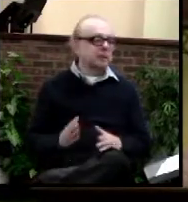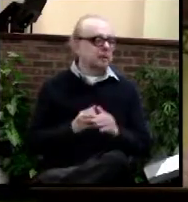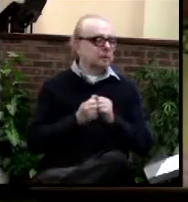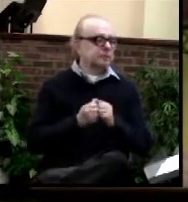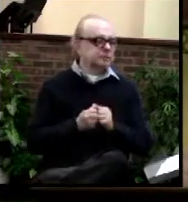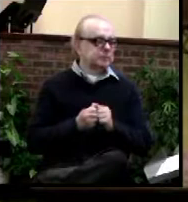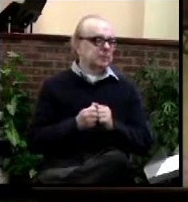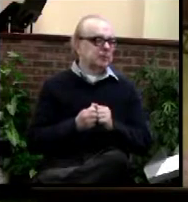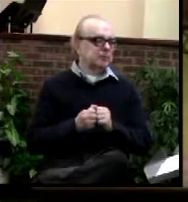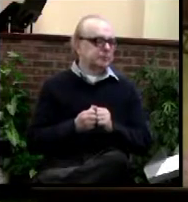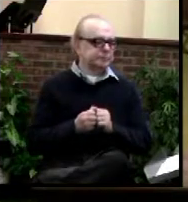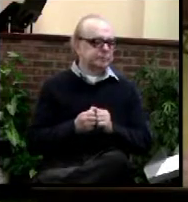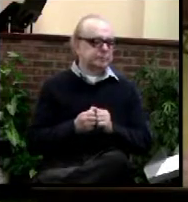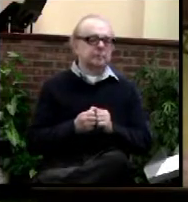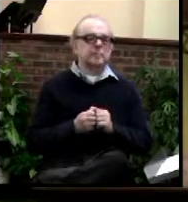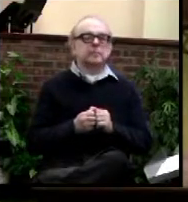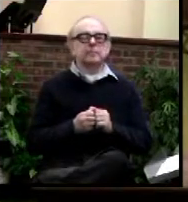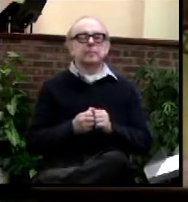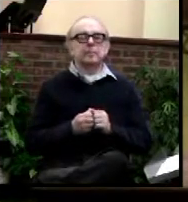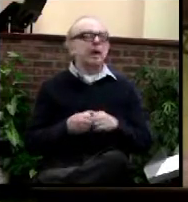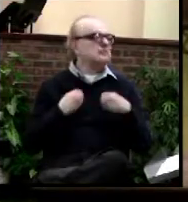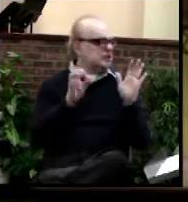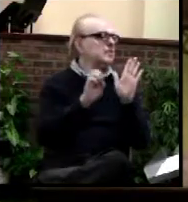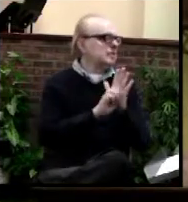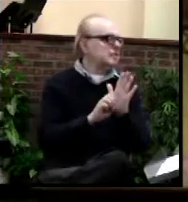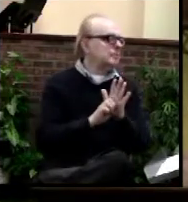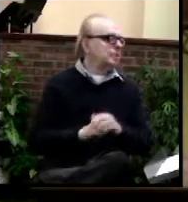Let me just kind of give you an example.